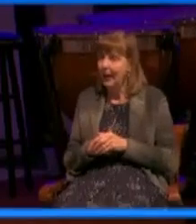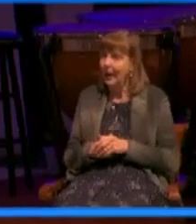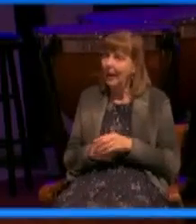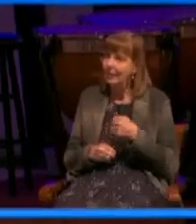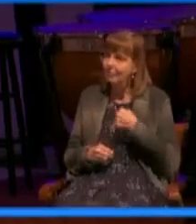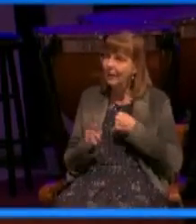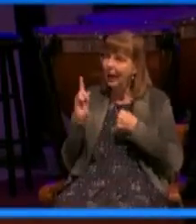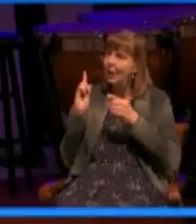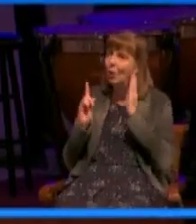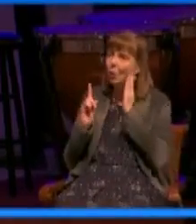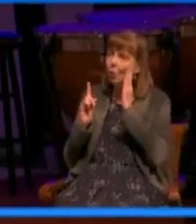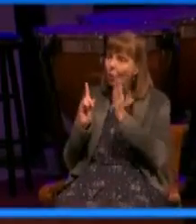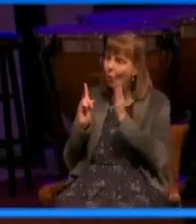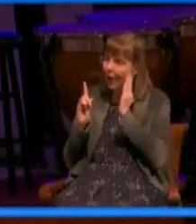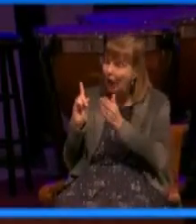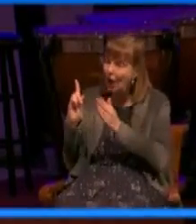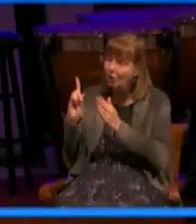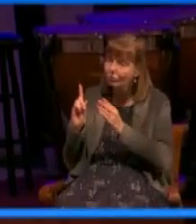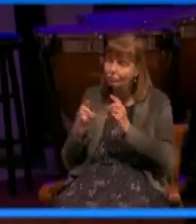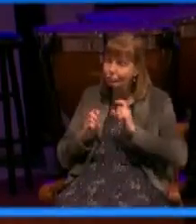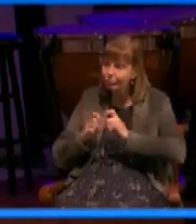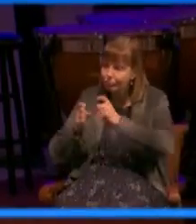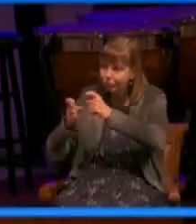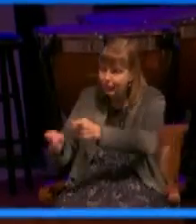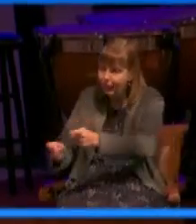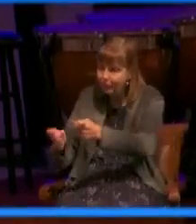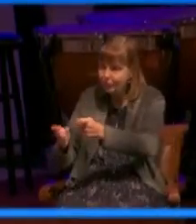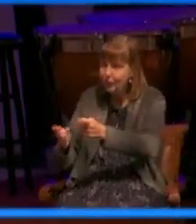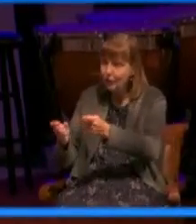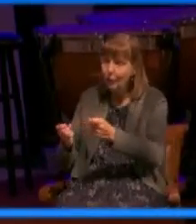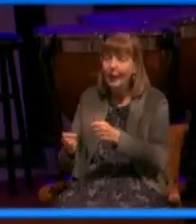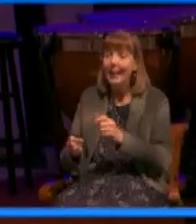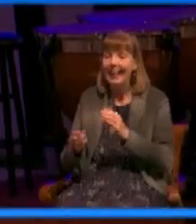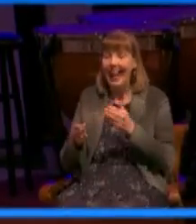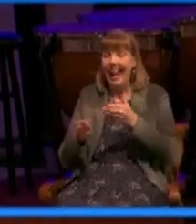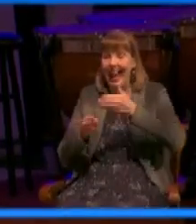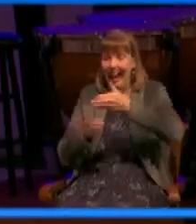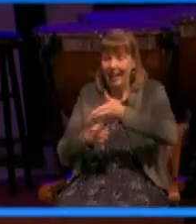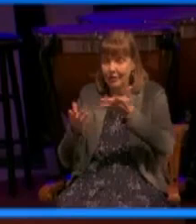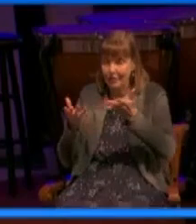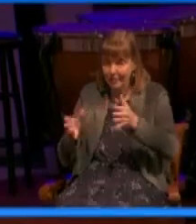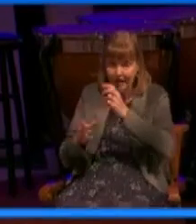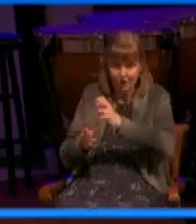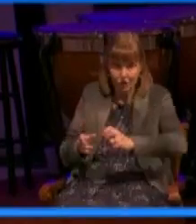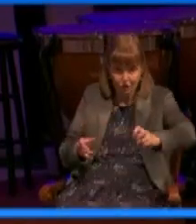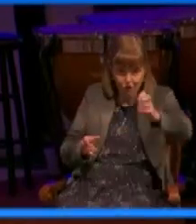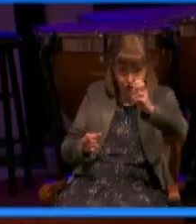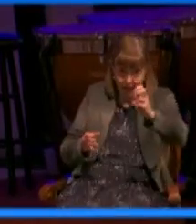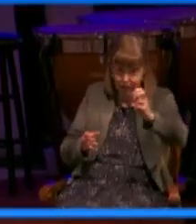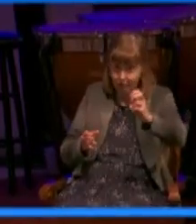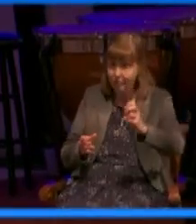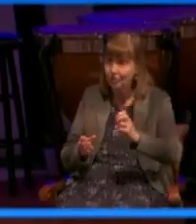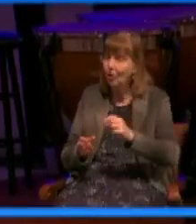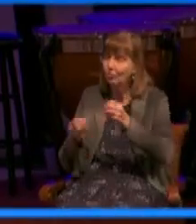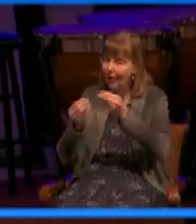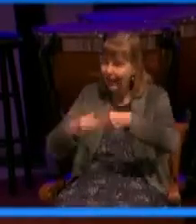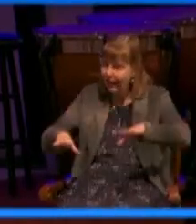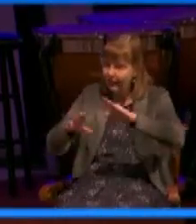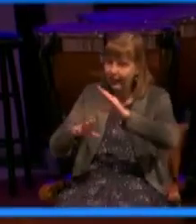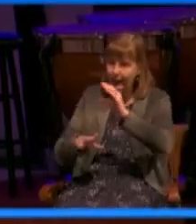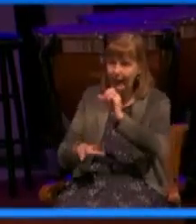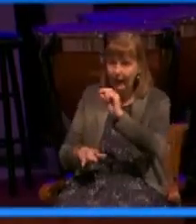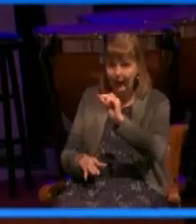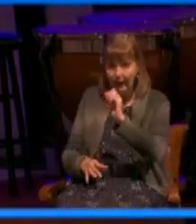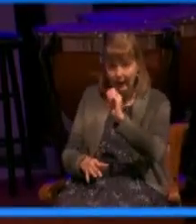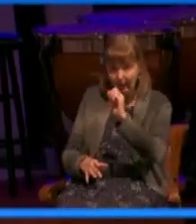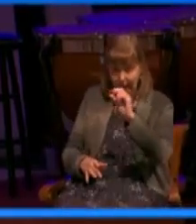to your offsprings after you the land of your sojourning, all the land of Canaan, for an everlasting possession, and I will be their God.